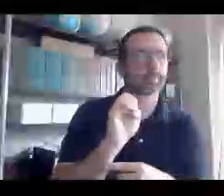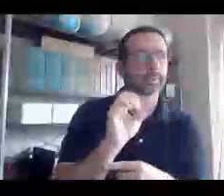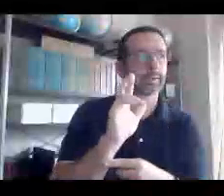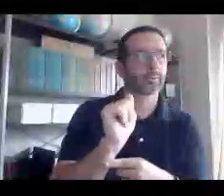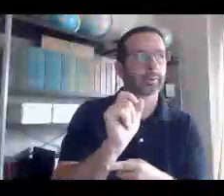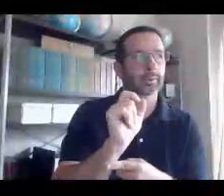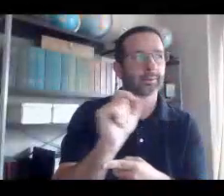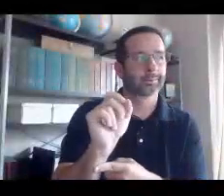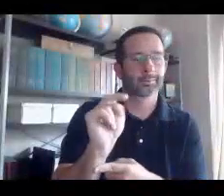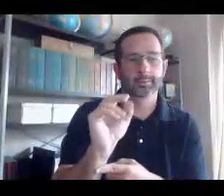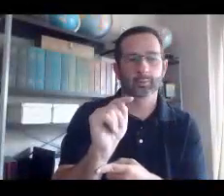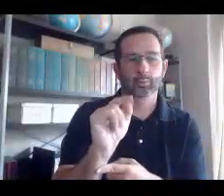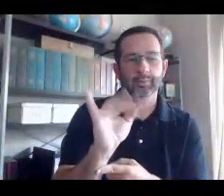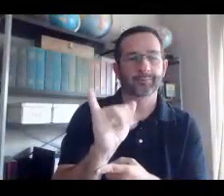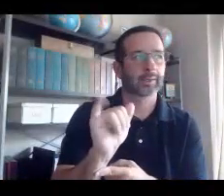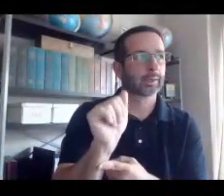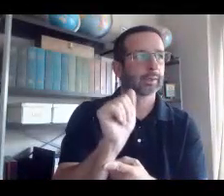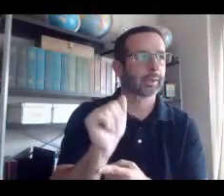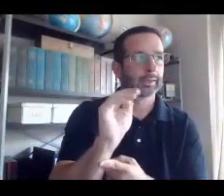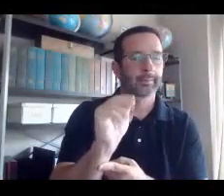an email from